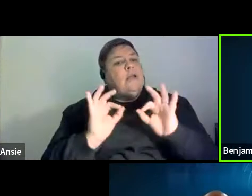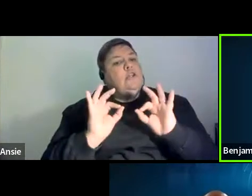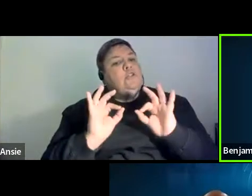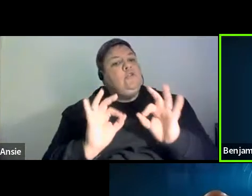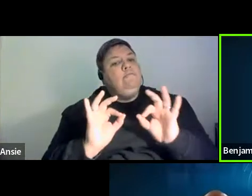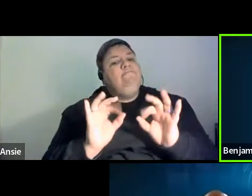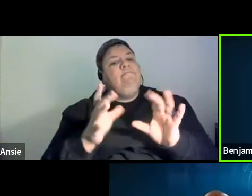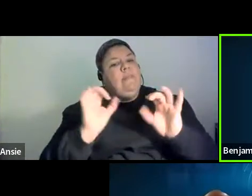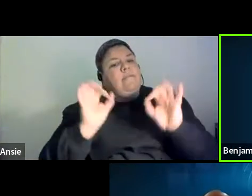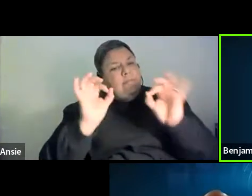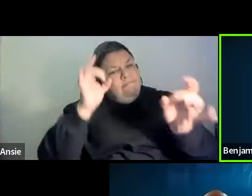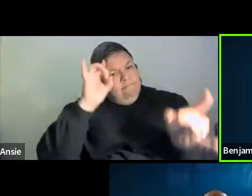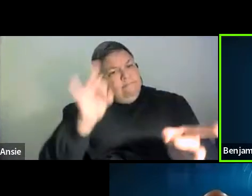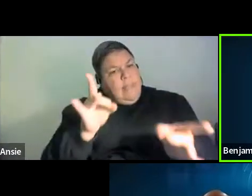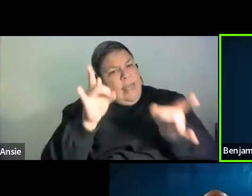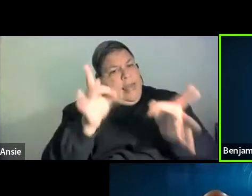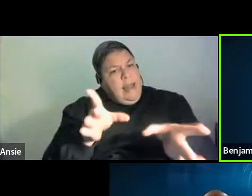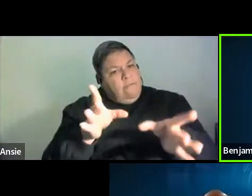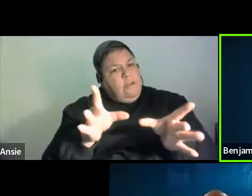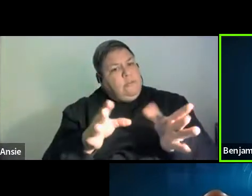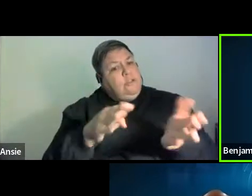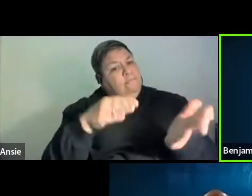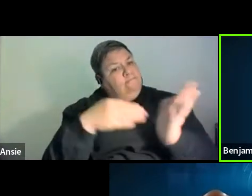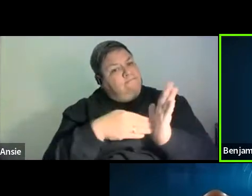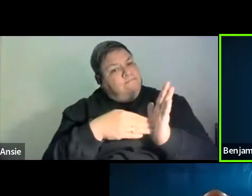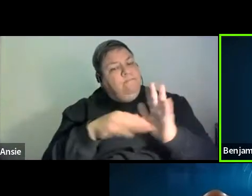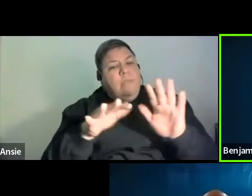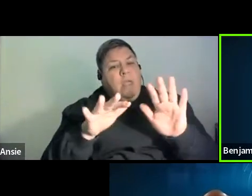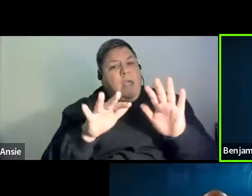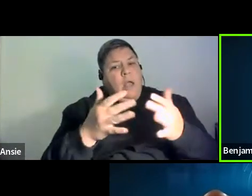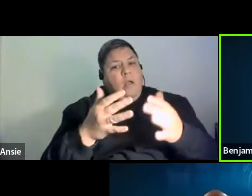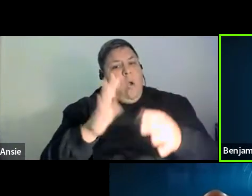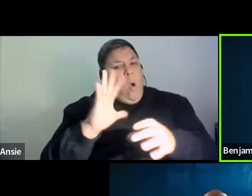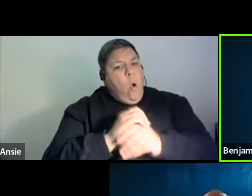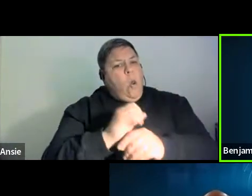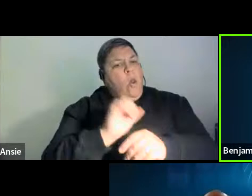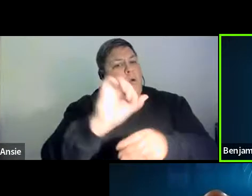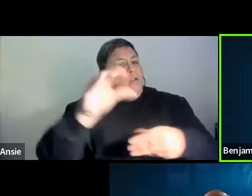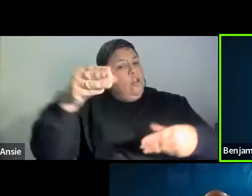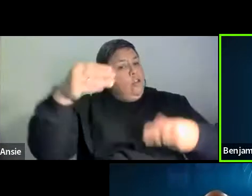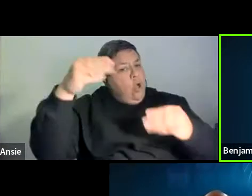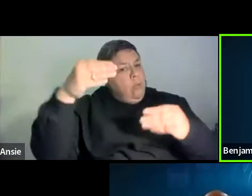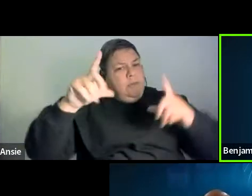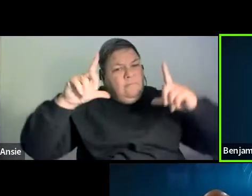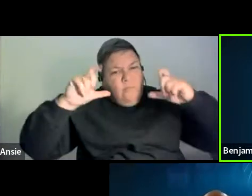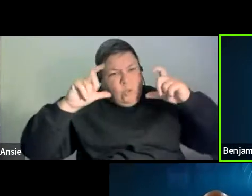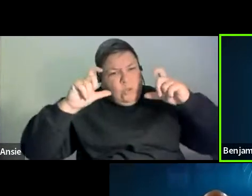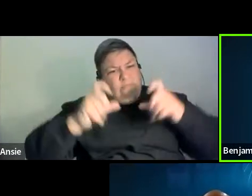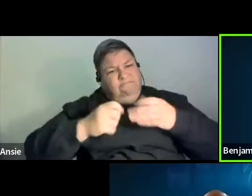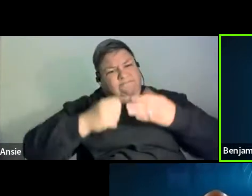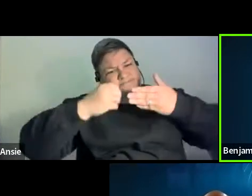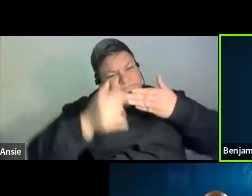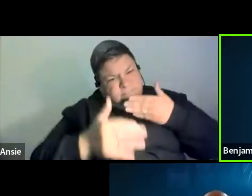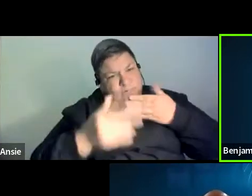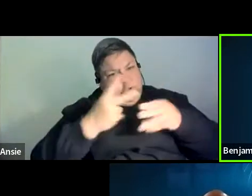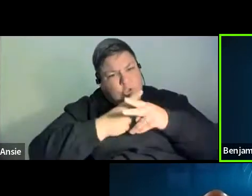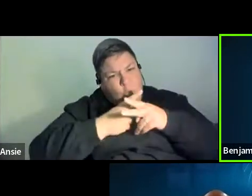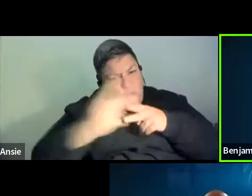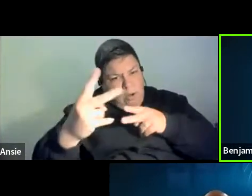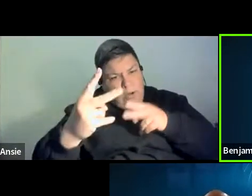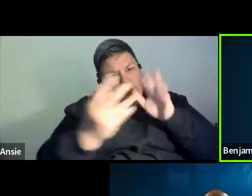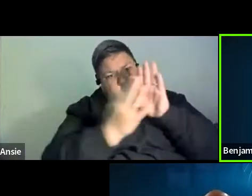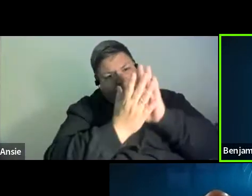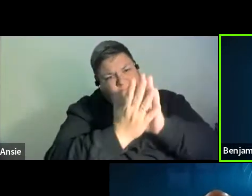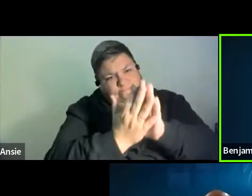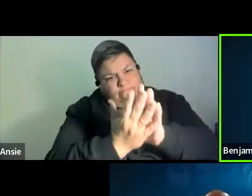correct information at hand, make sure that all the documentation, the selfies, is all legible. We can